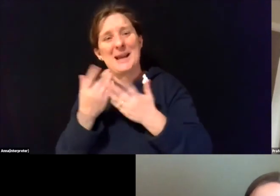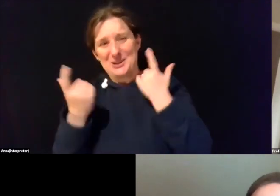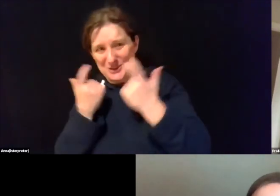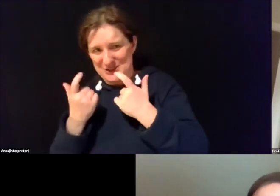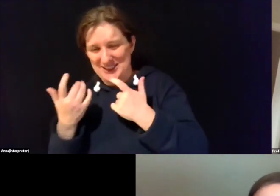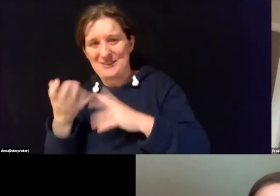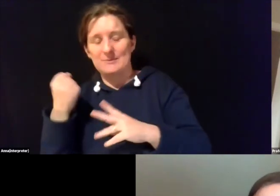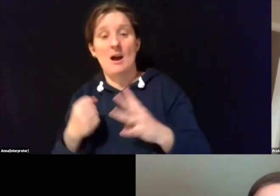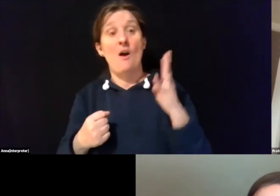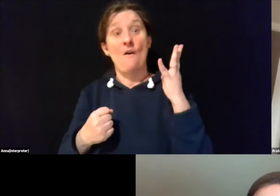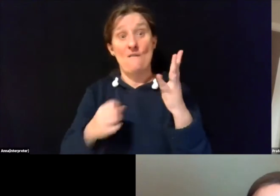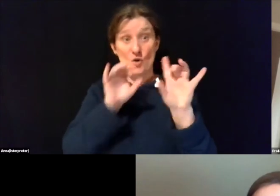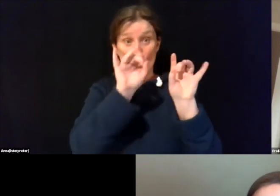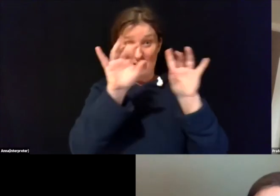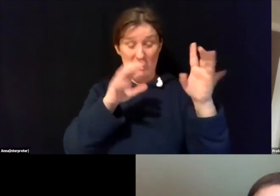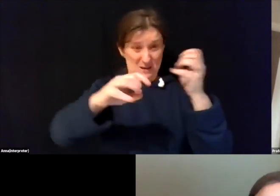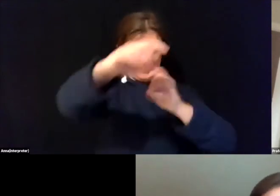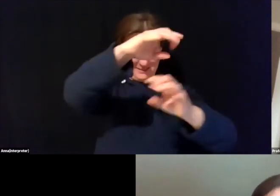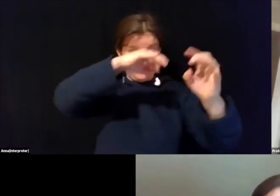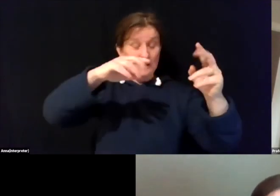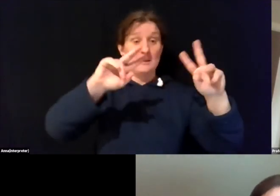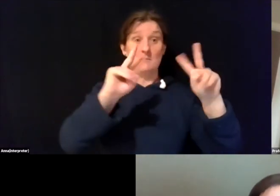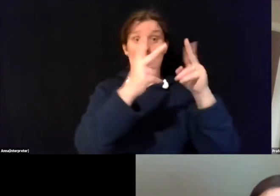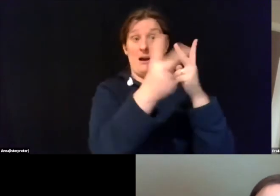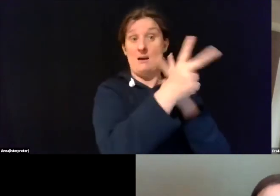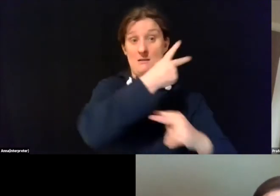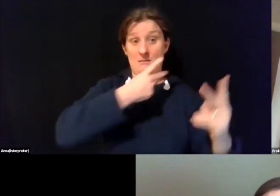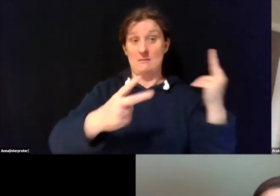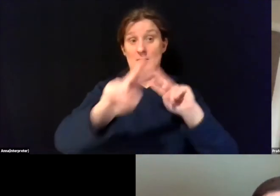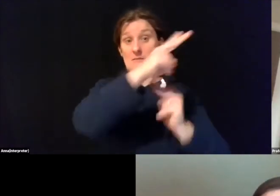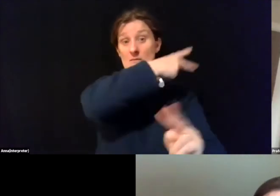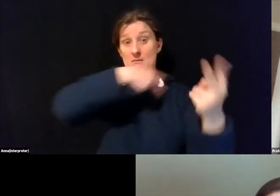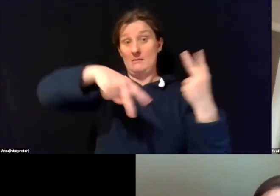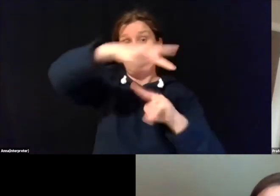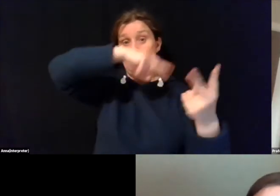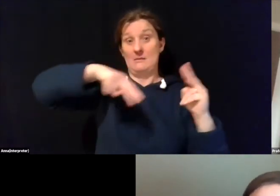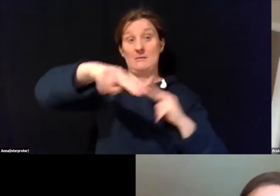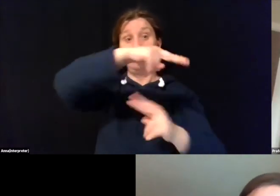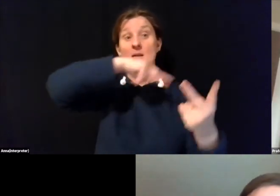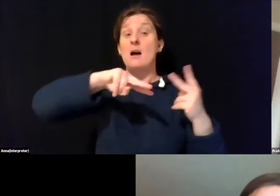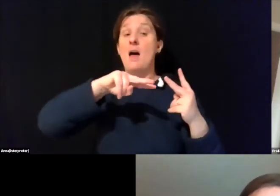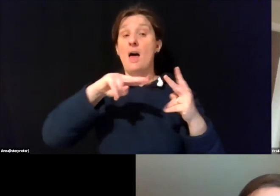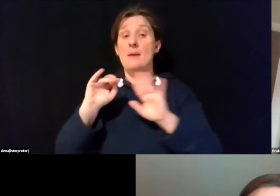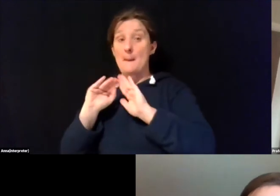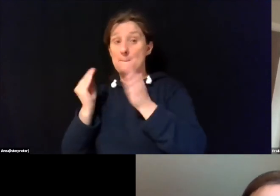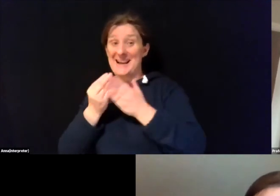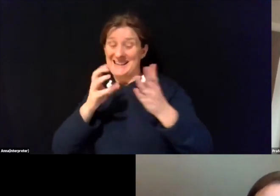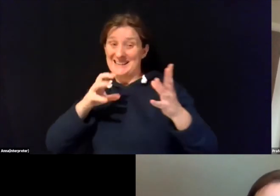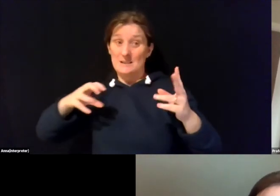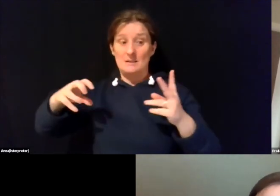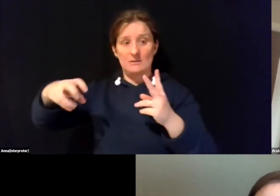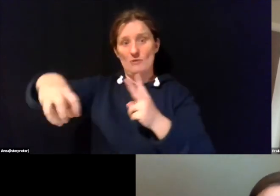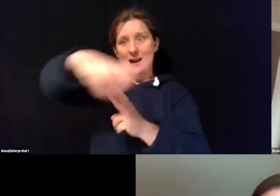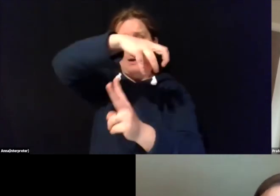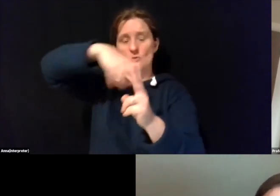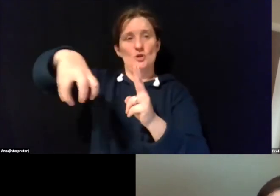a 4-star system, 2 pairs of stars in orbit around each other, like this, and then there's a planet going around 2 of the